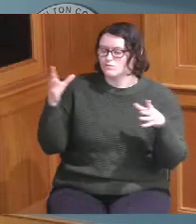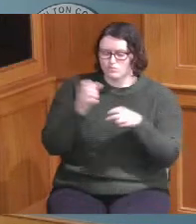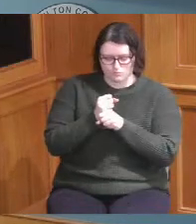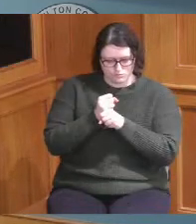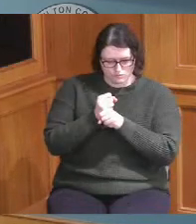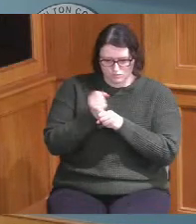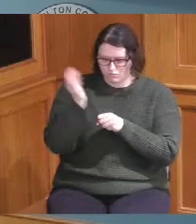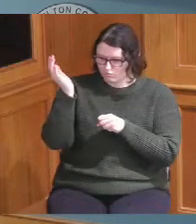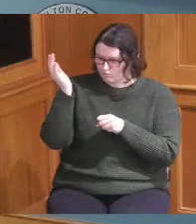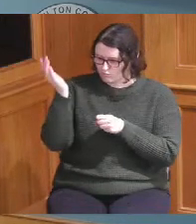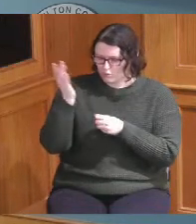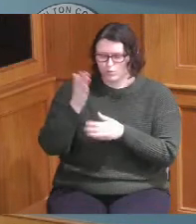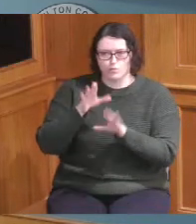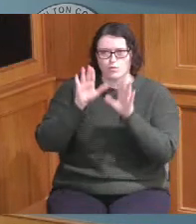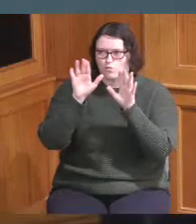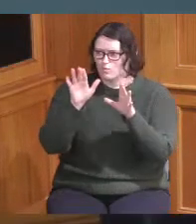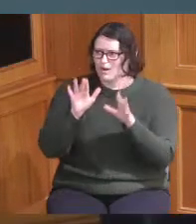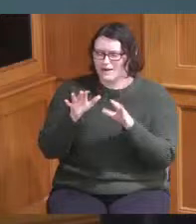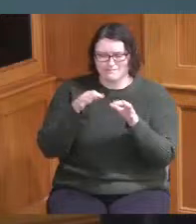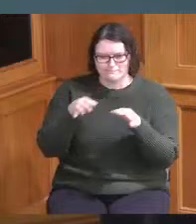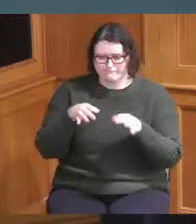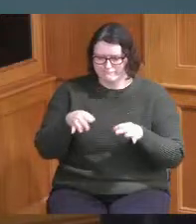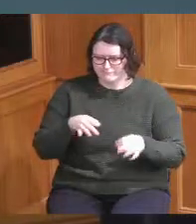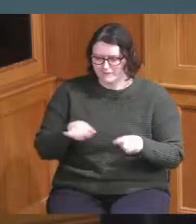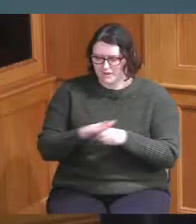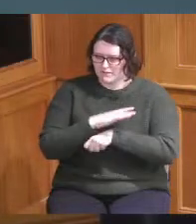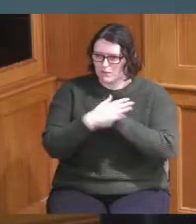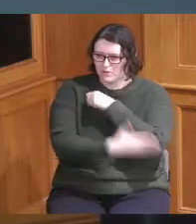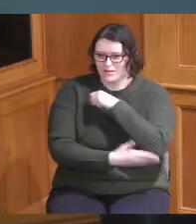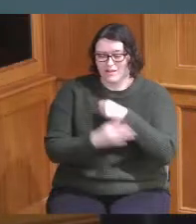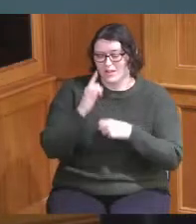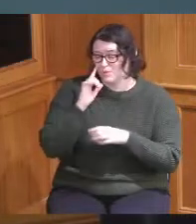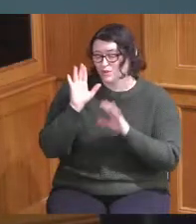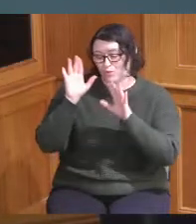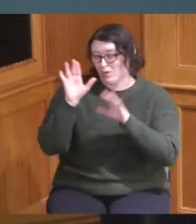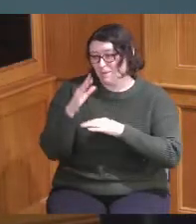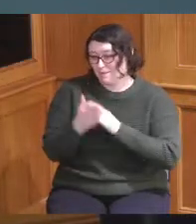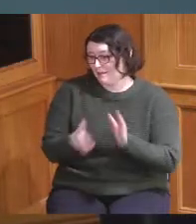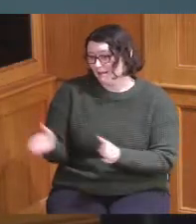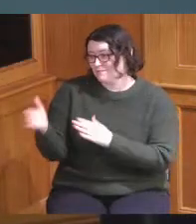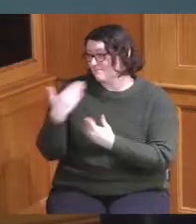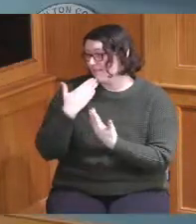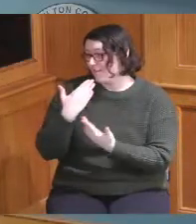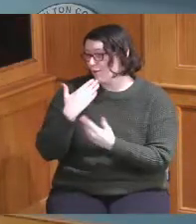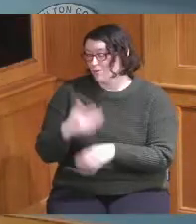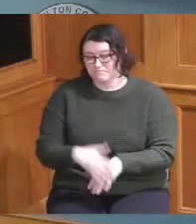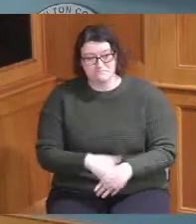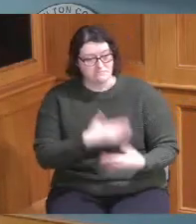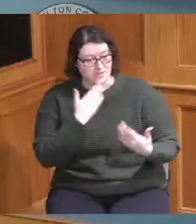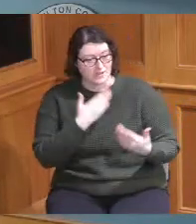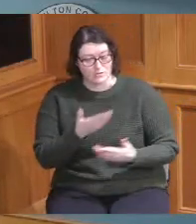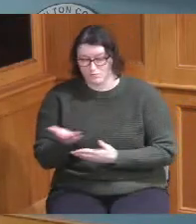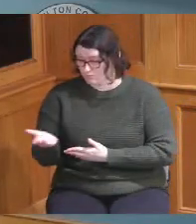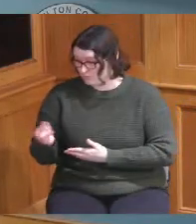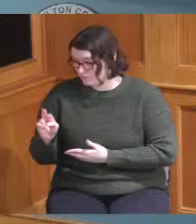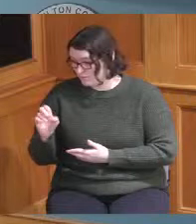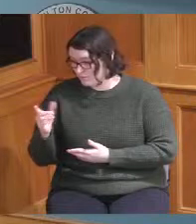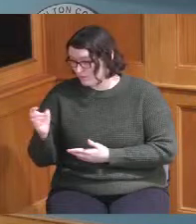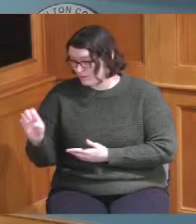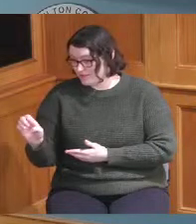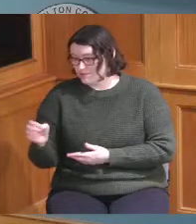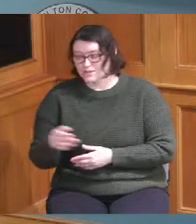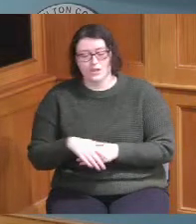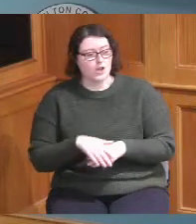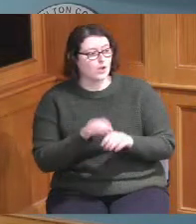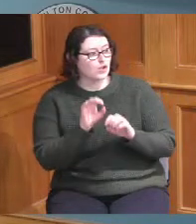great overlook at the whole county, and I thought it was just a great plan. Thank you. Thank you. Commissioner Reese?